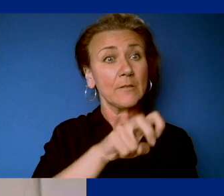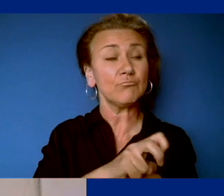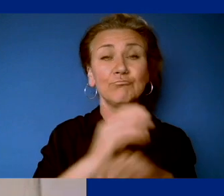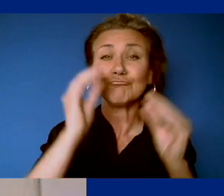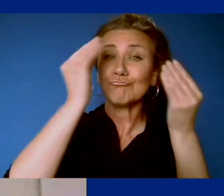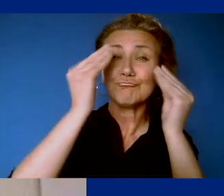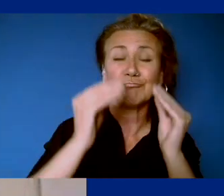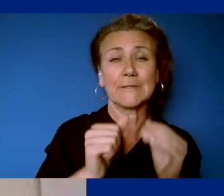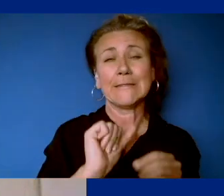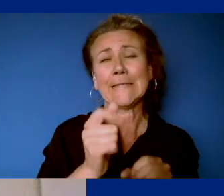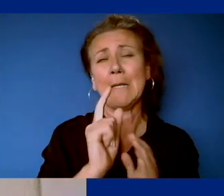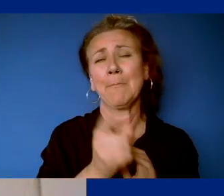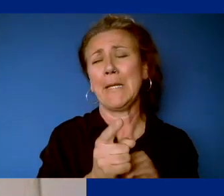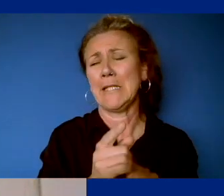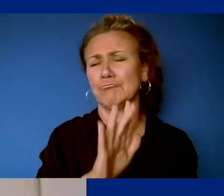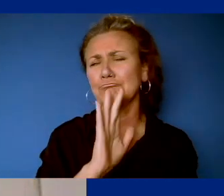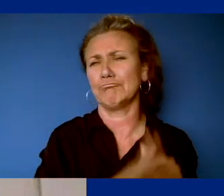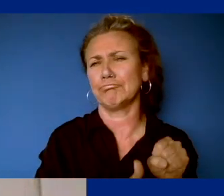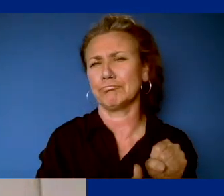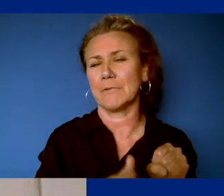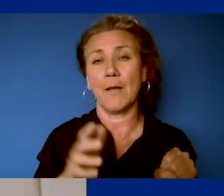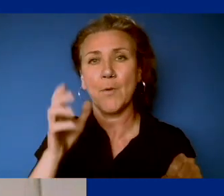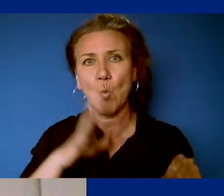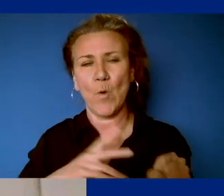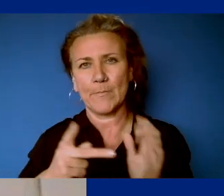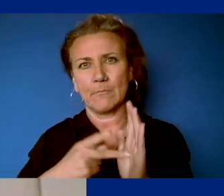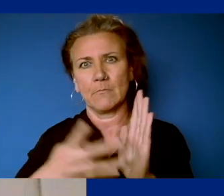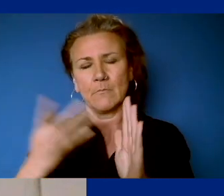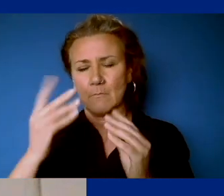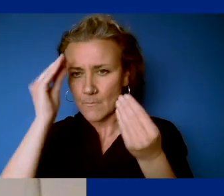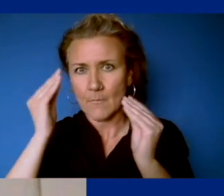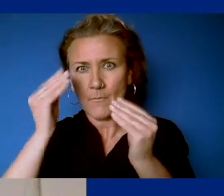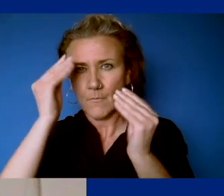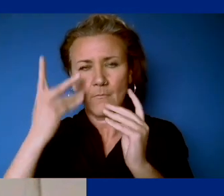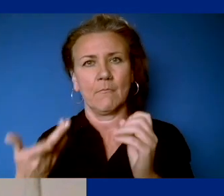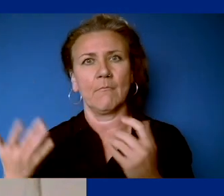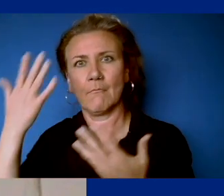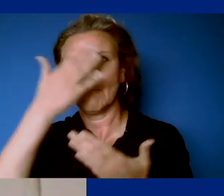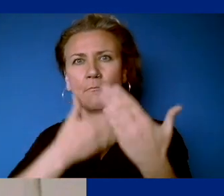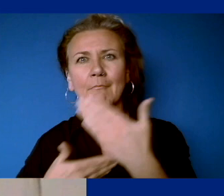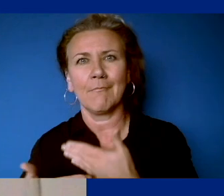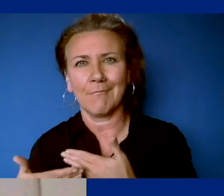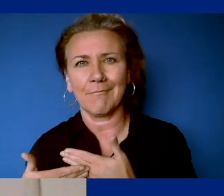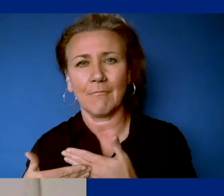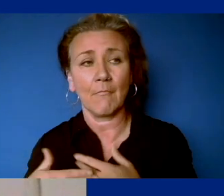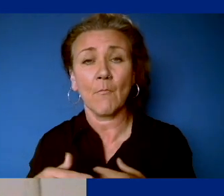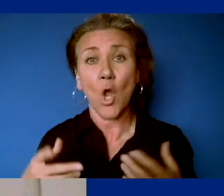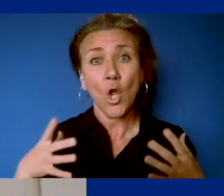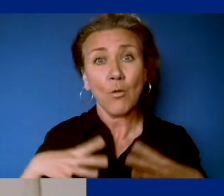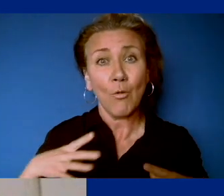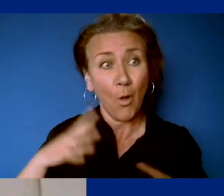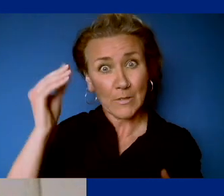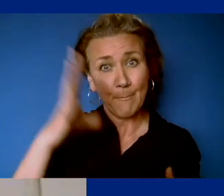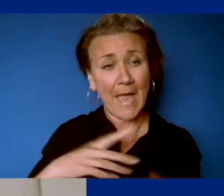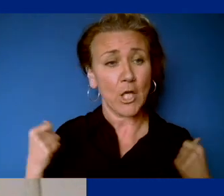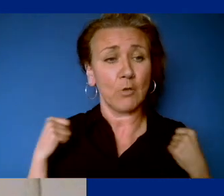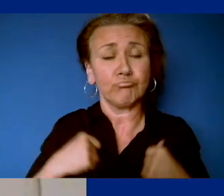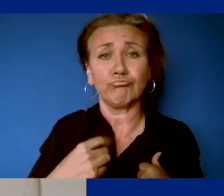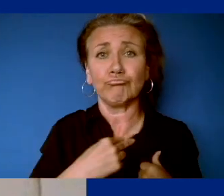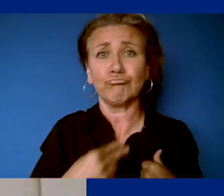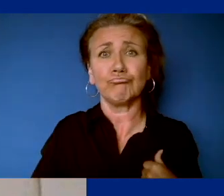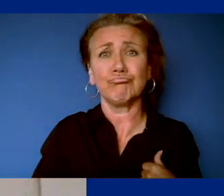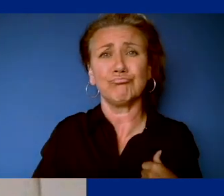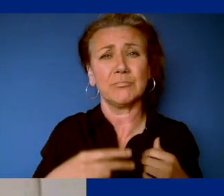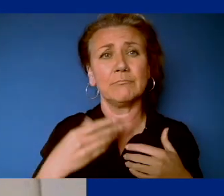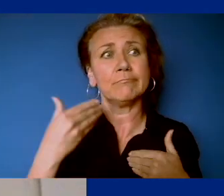10 minutes in the makeup chair. A female anchor at least double that. And men on camera can wear the same suit days